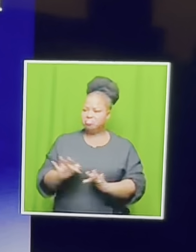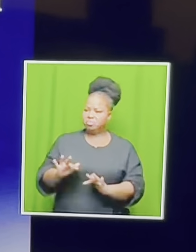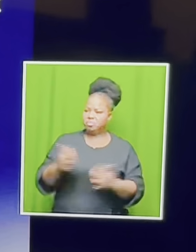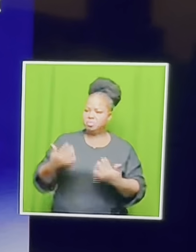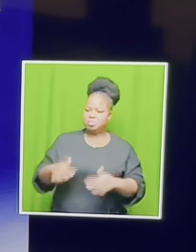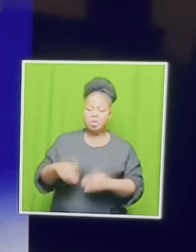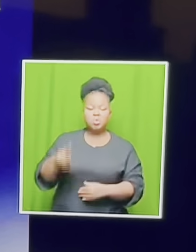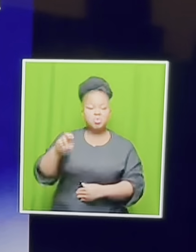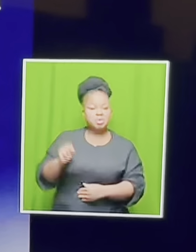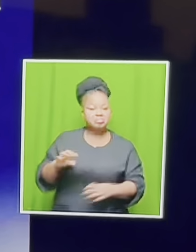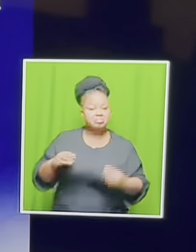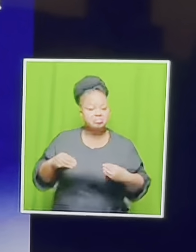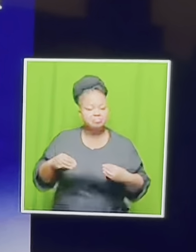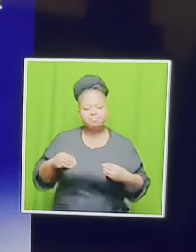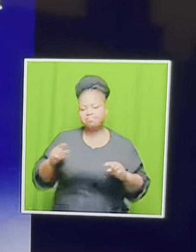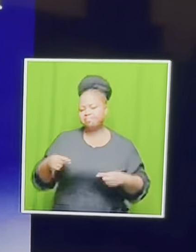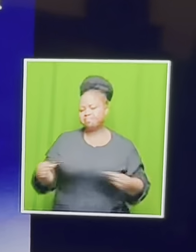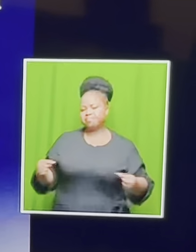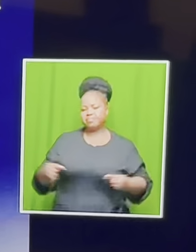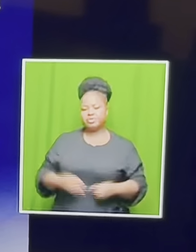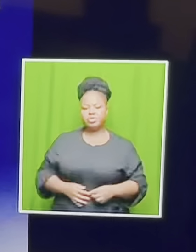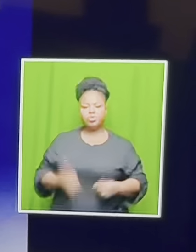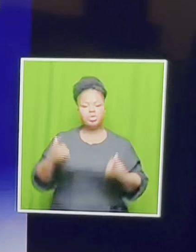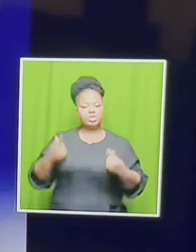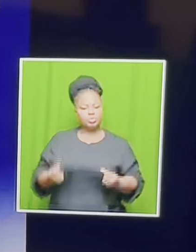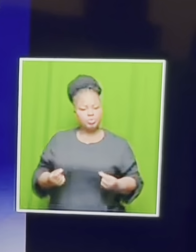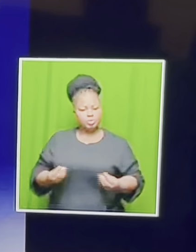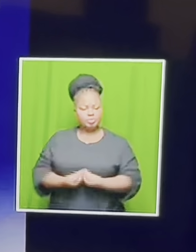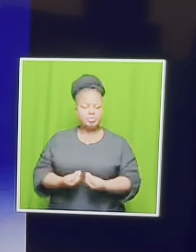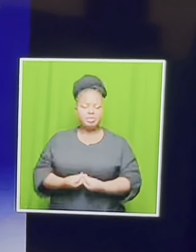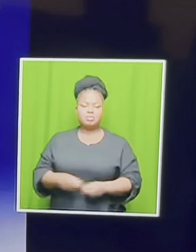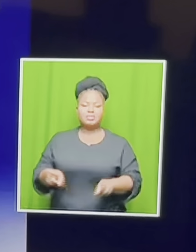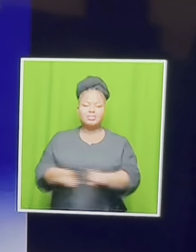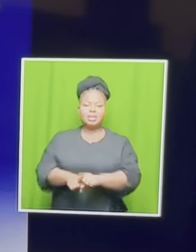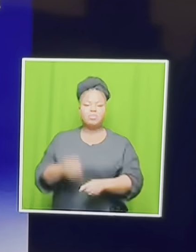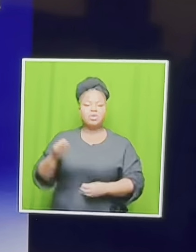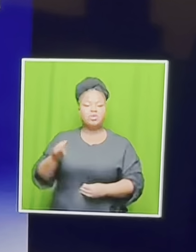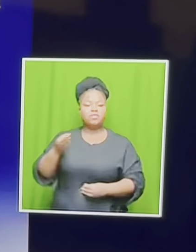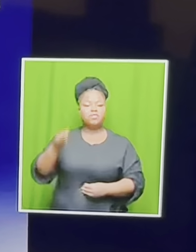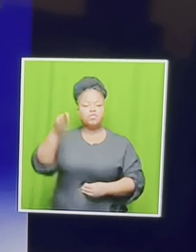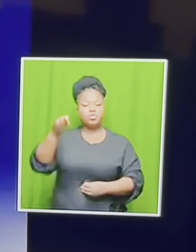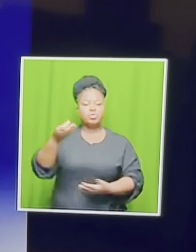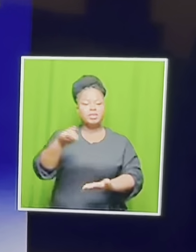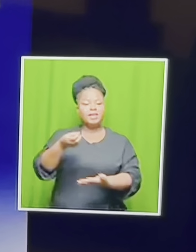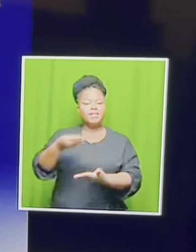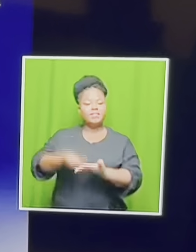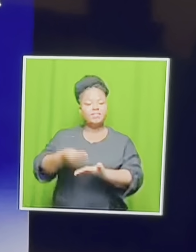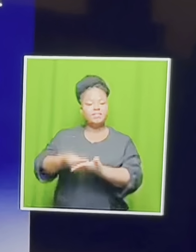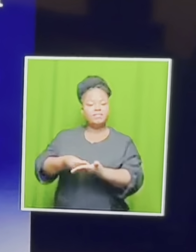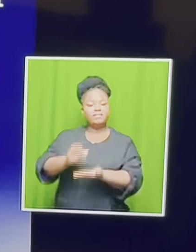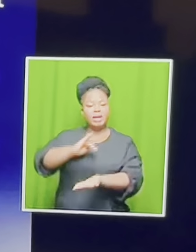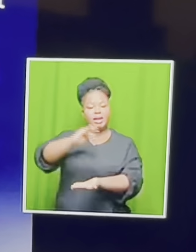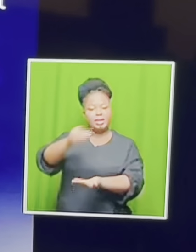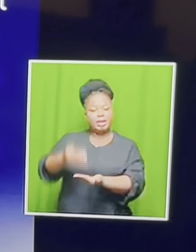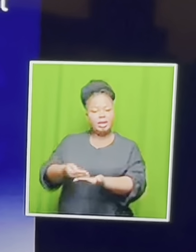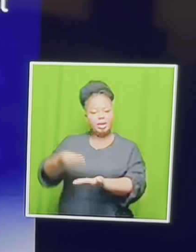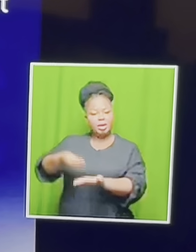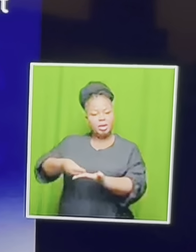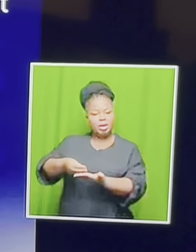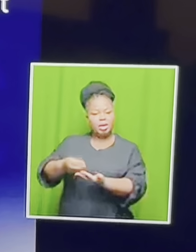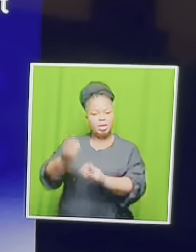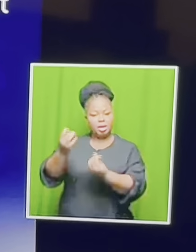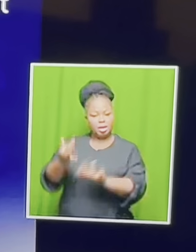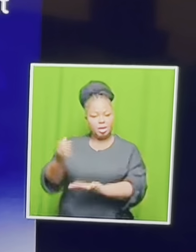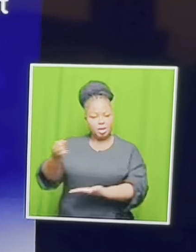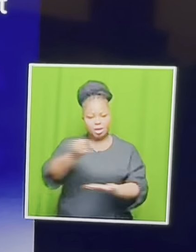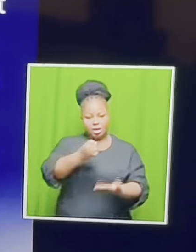United States won't stand for it. We will act. Also, I will be cutting all future funding to South Africa until a full investigation of the situation